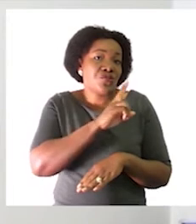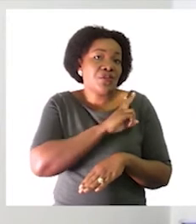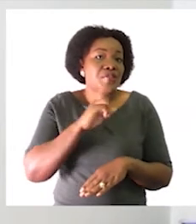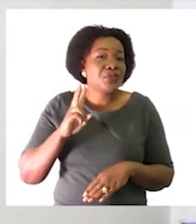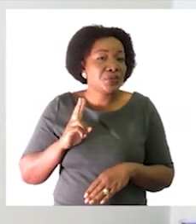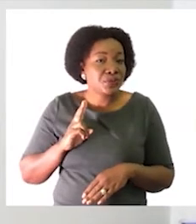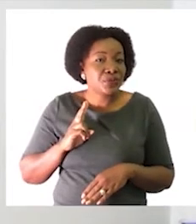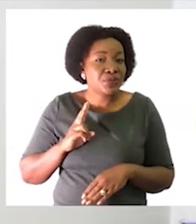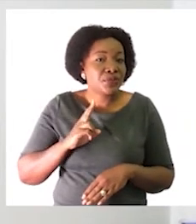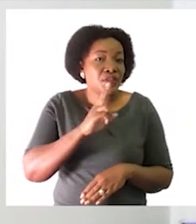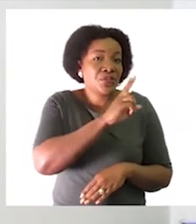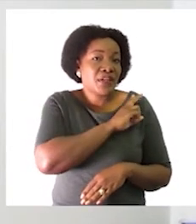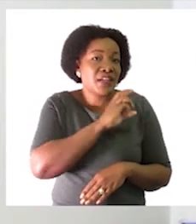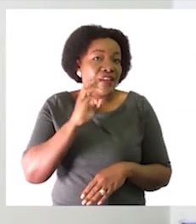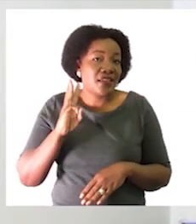22,